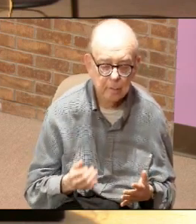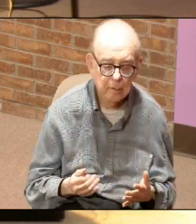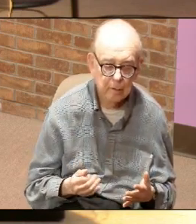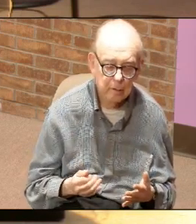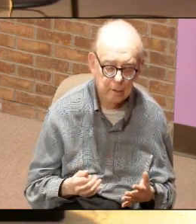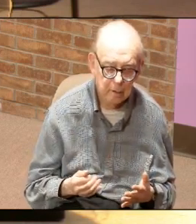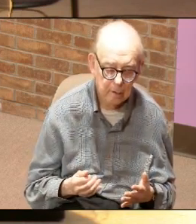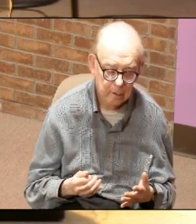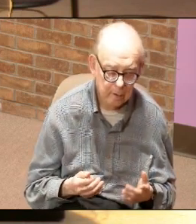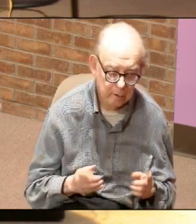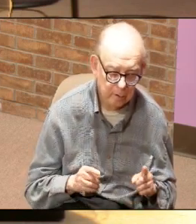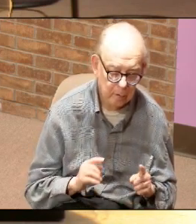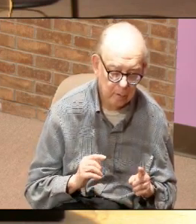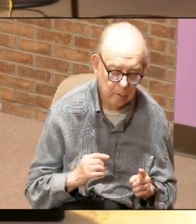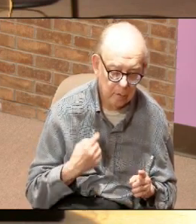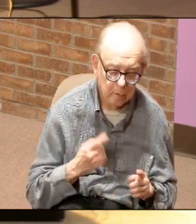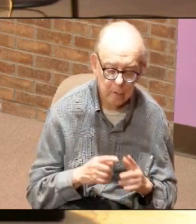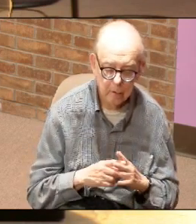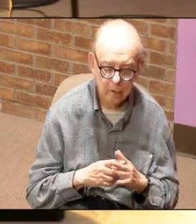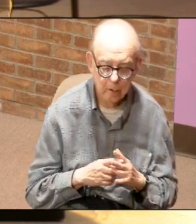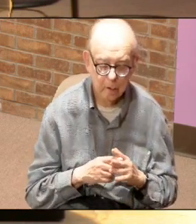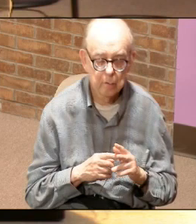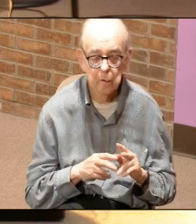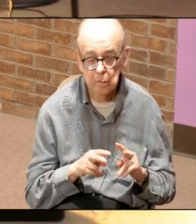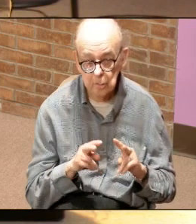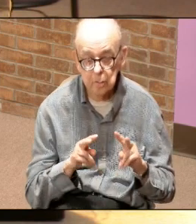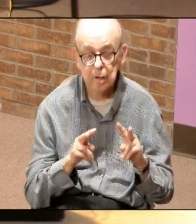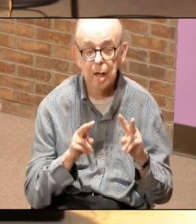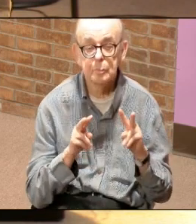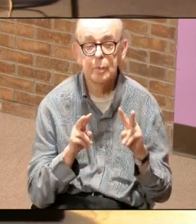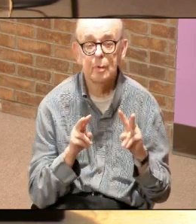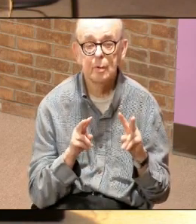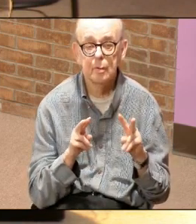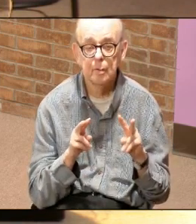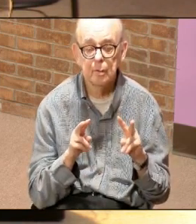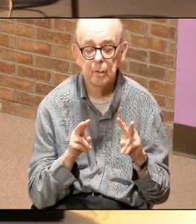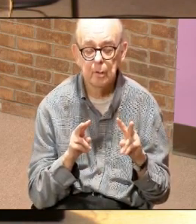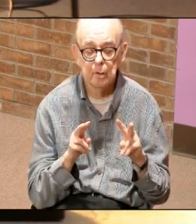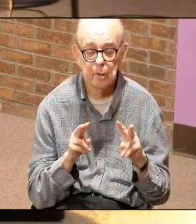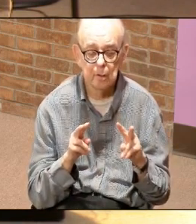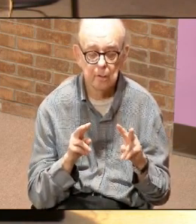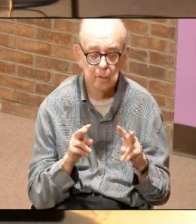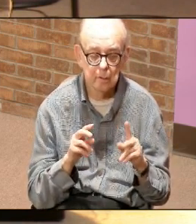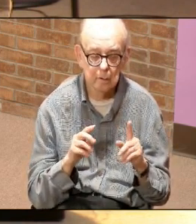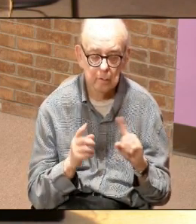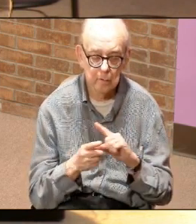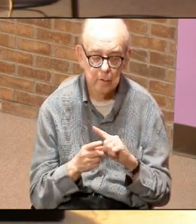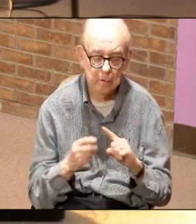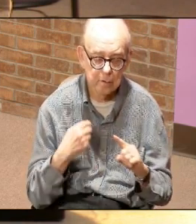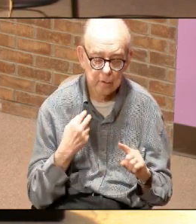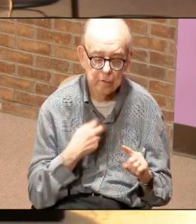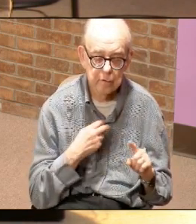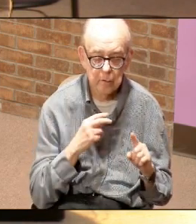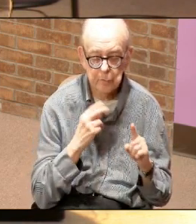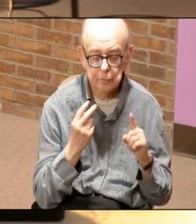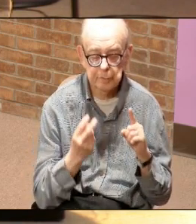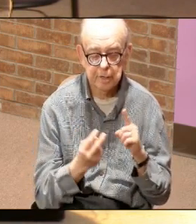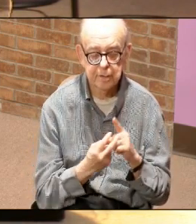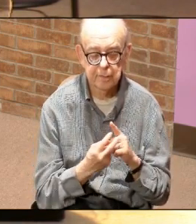Because when we begin to look up, it changes our